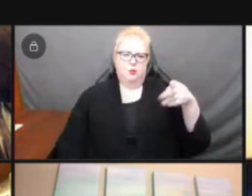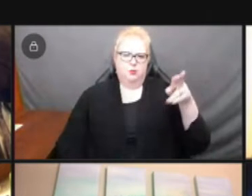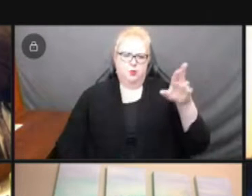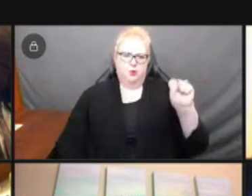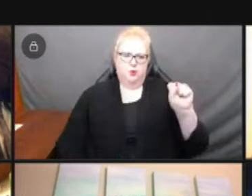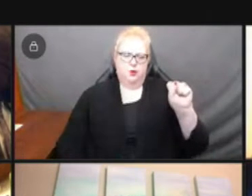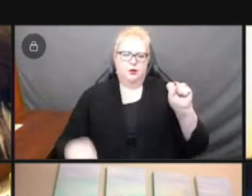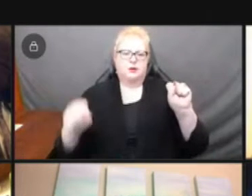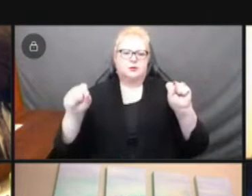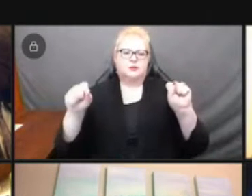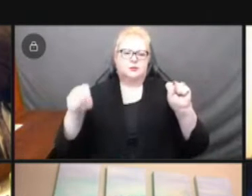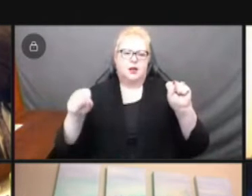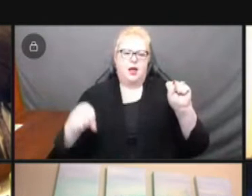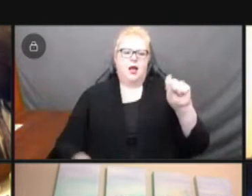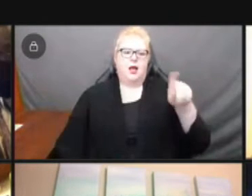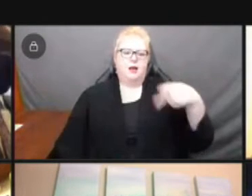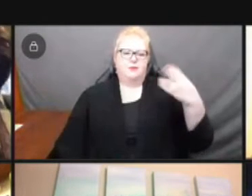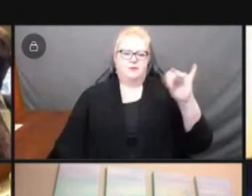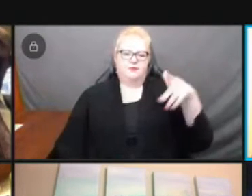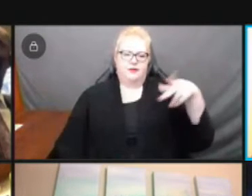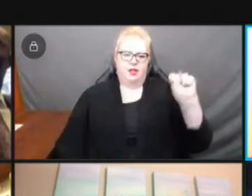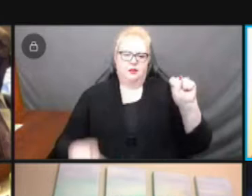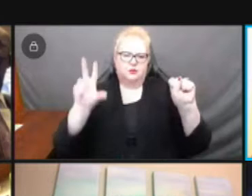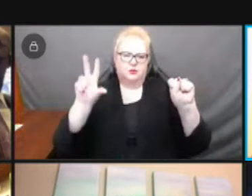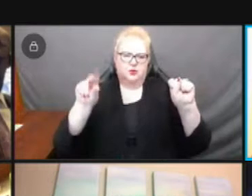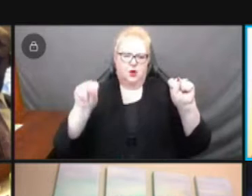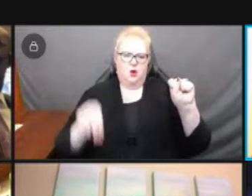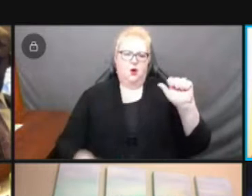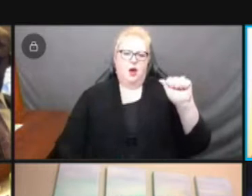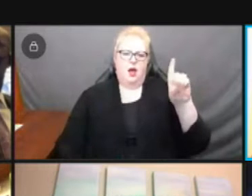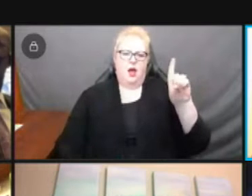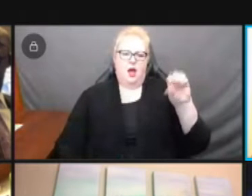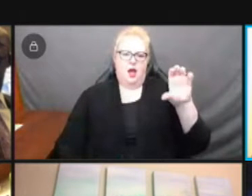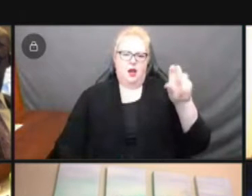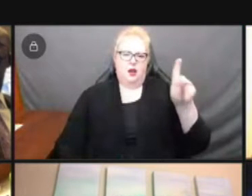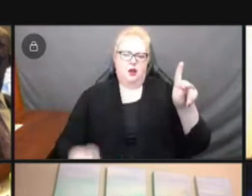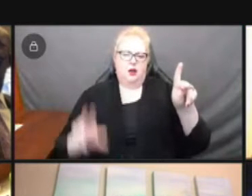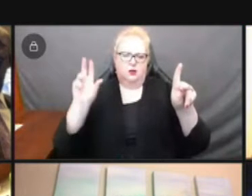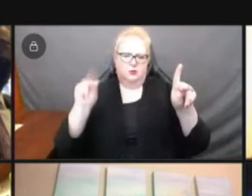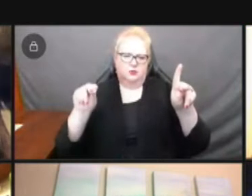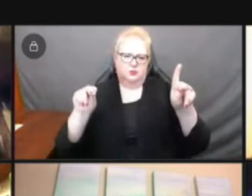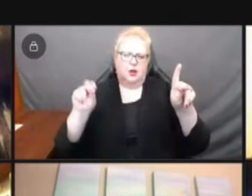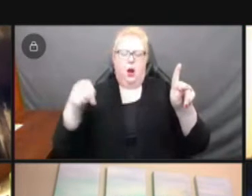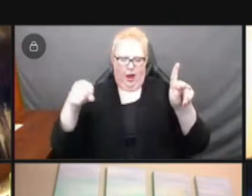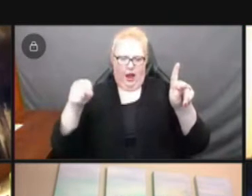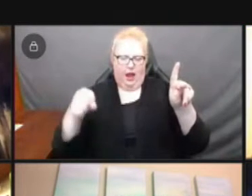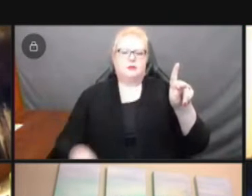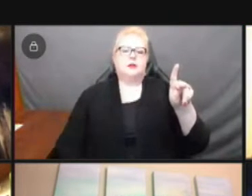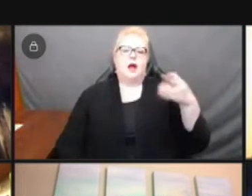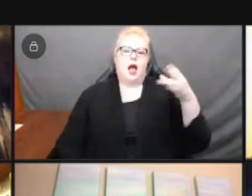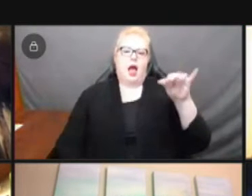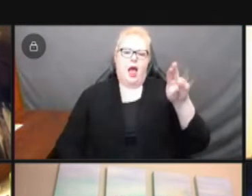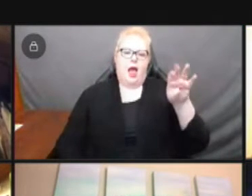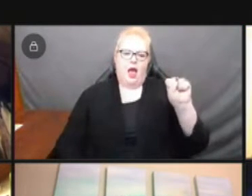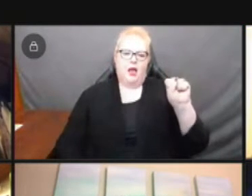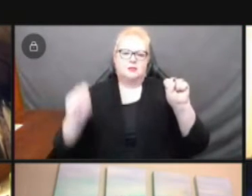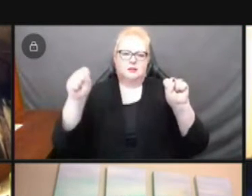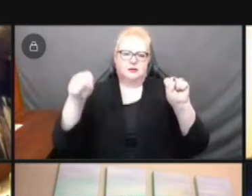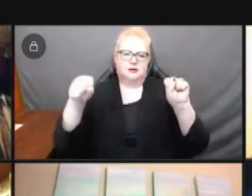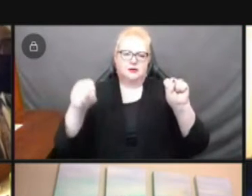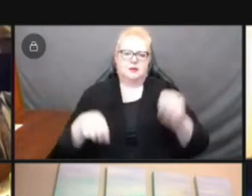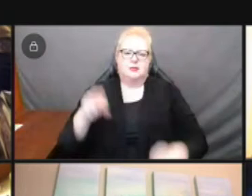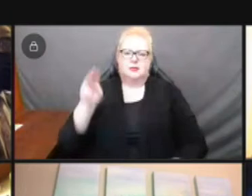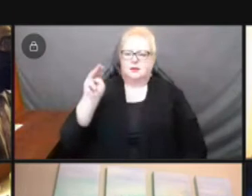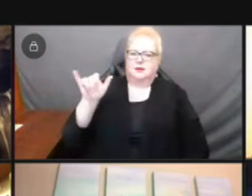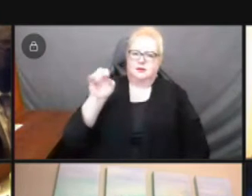Director Phillips, No. Director Adcock, Aye. Vice Mayor Hines. Aye. Mayor,